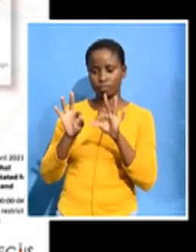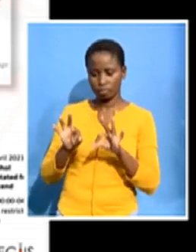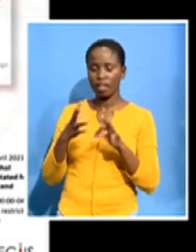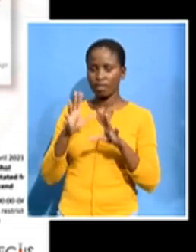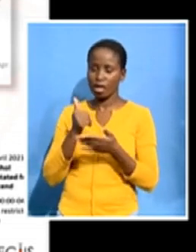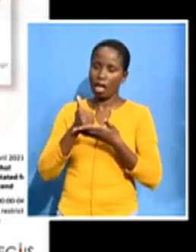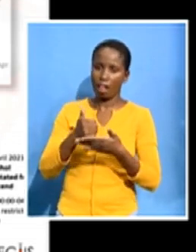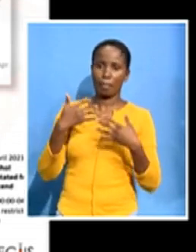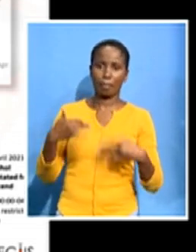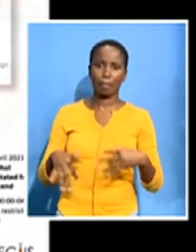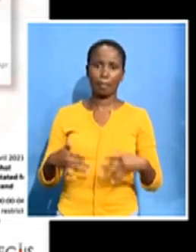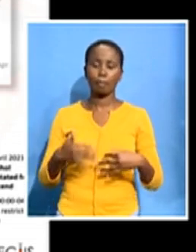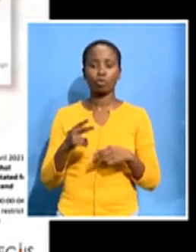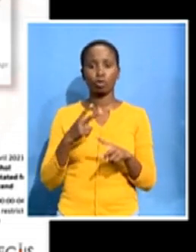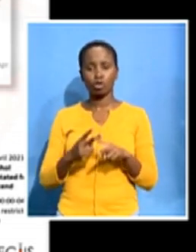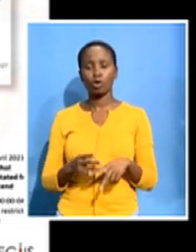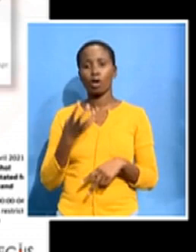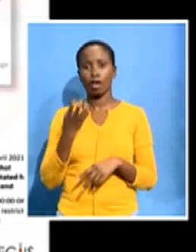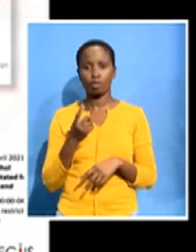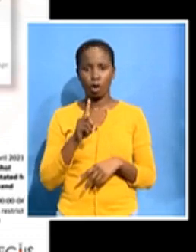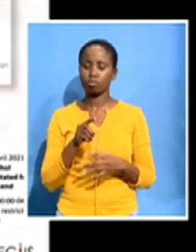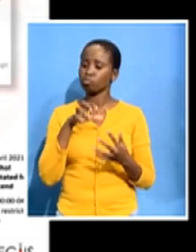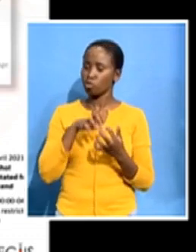quieter Easter weekend than the preceding weekend